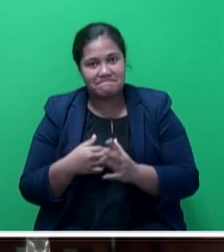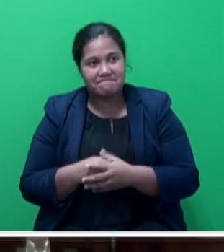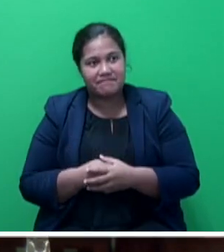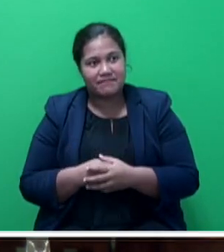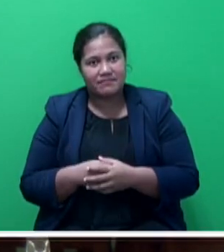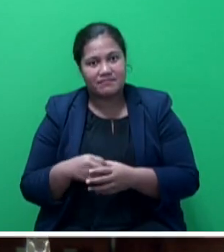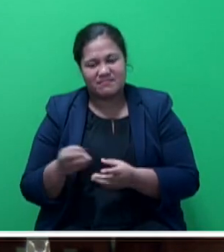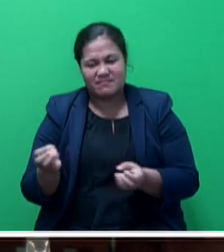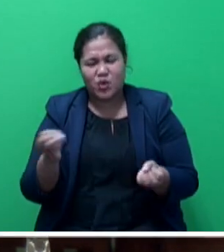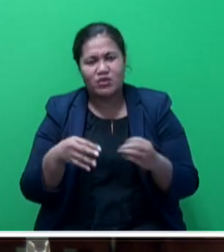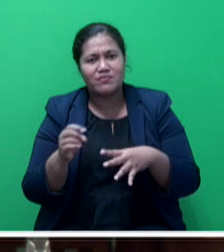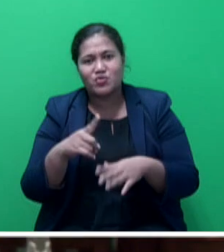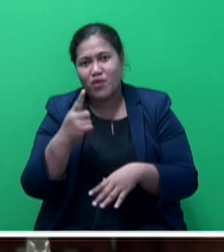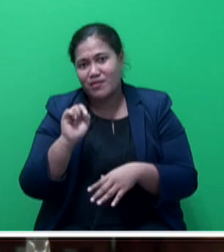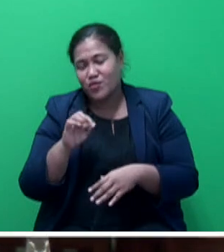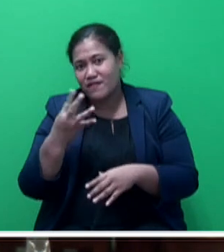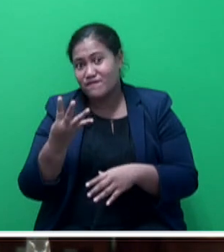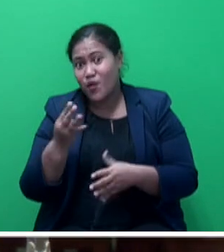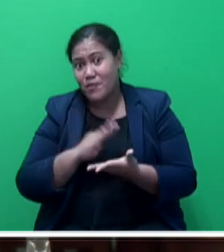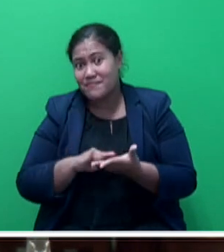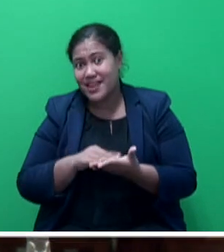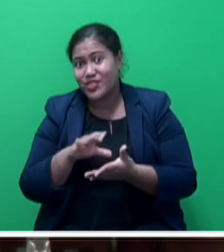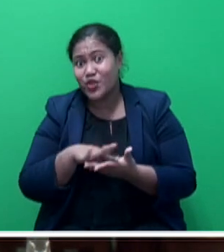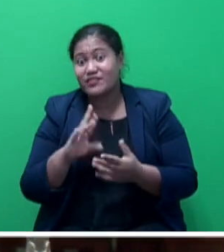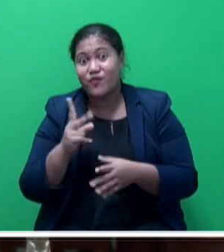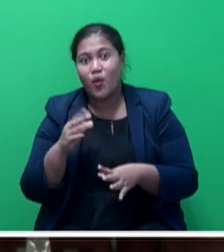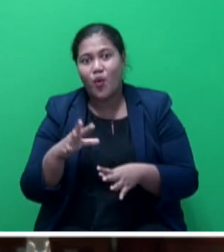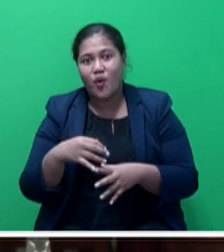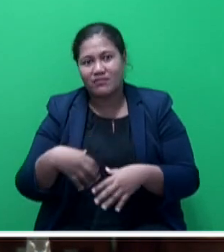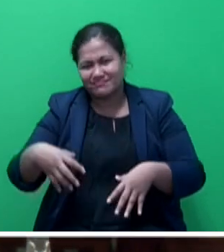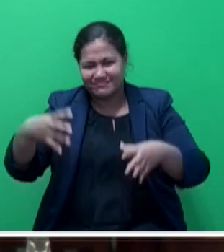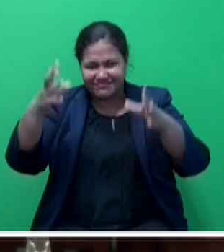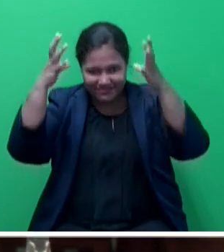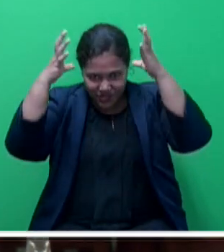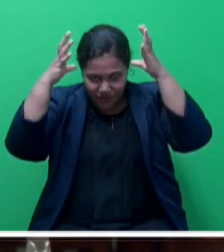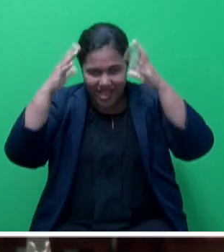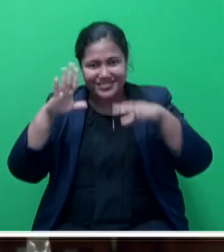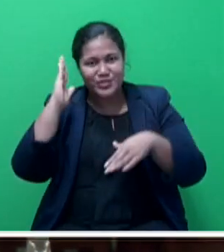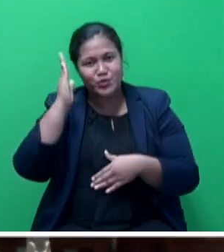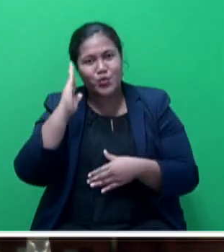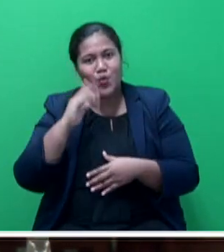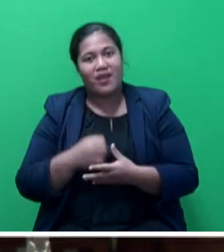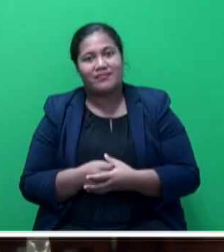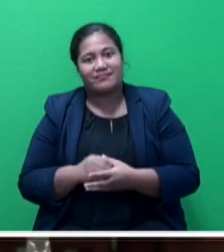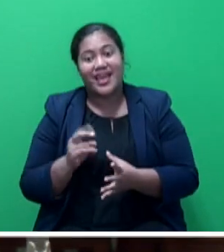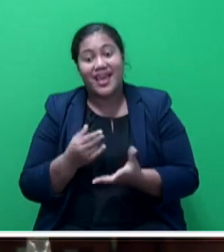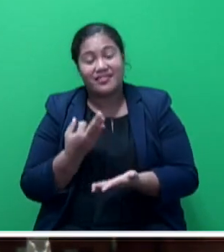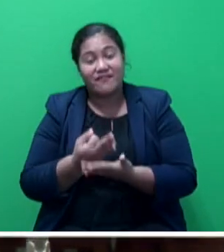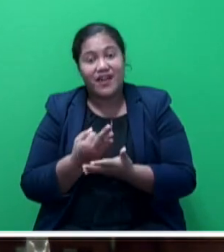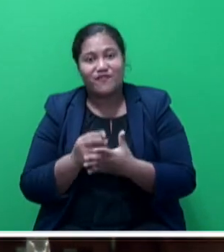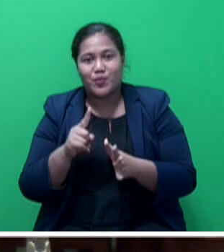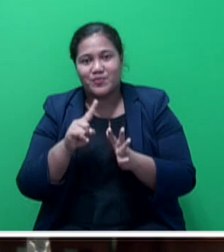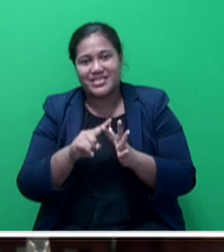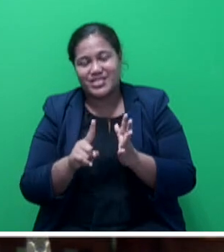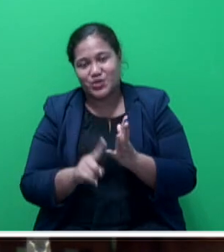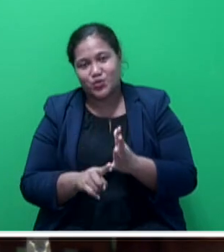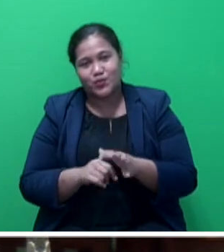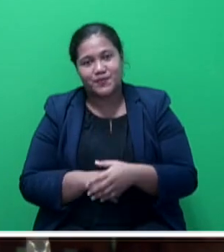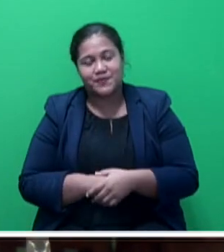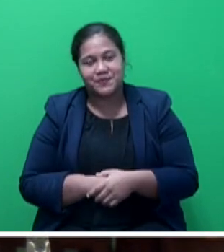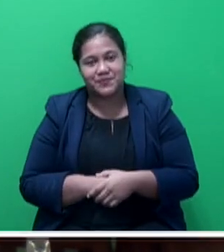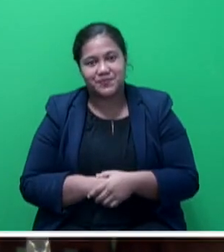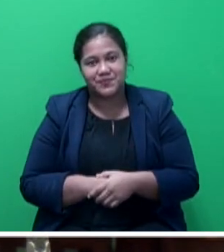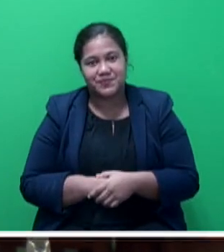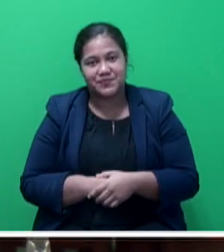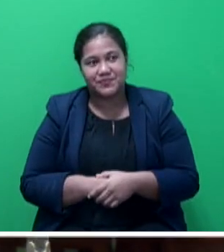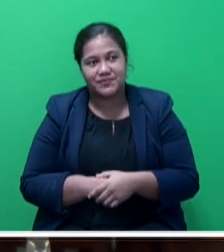million for QBS, and of course the EDF funding from the European Union. Mr. Speaker,